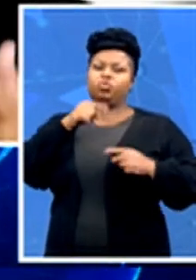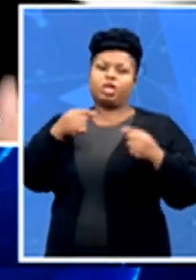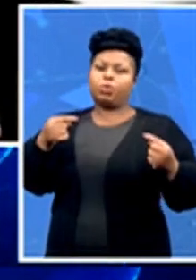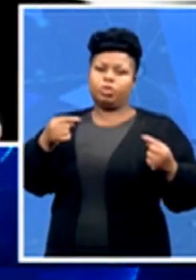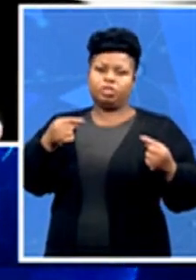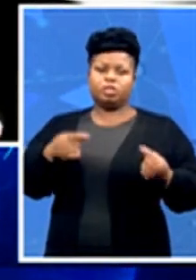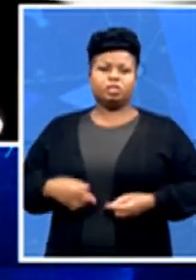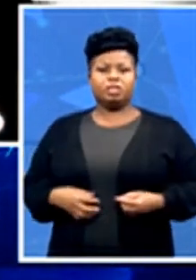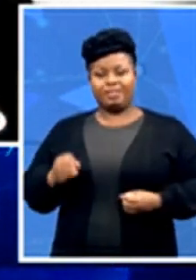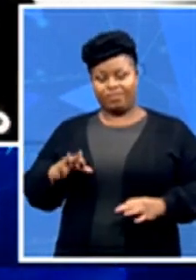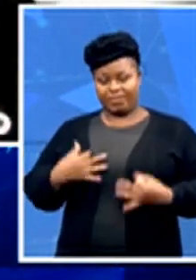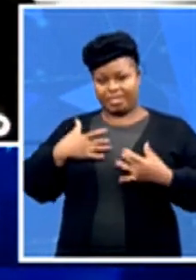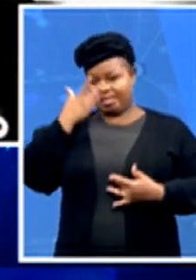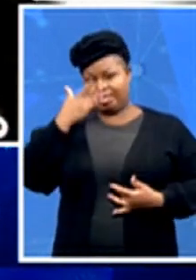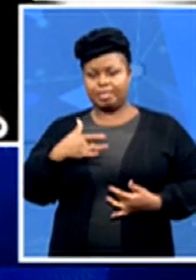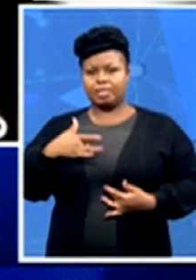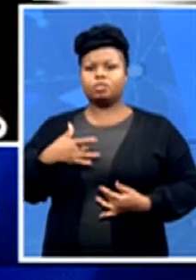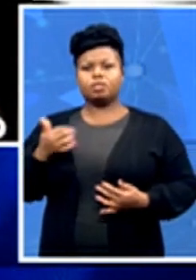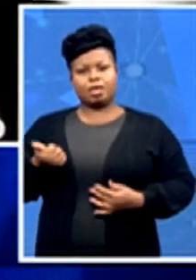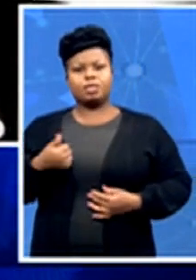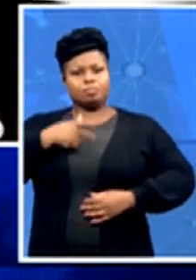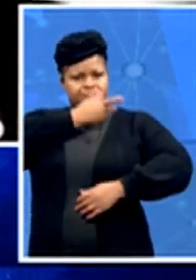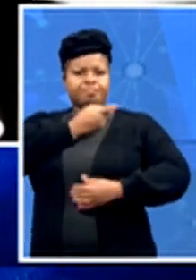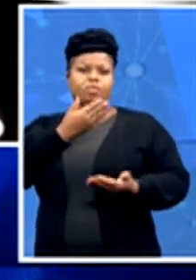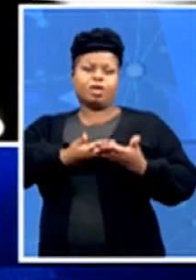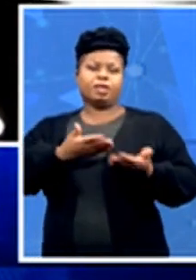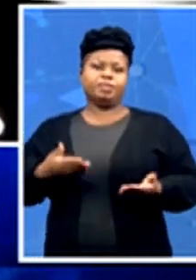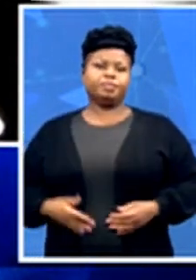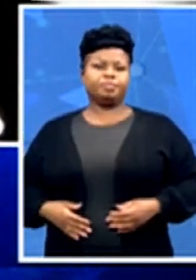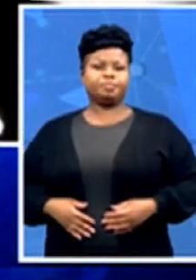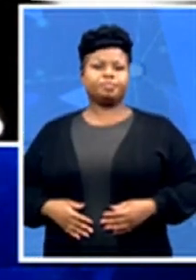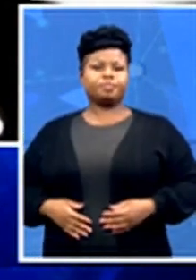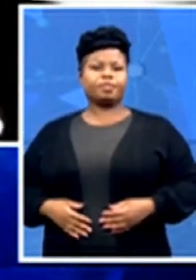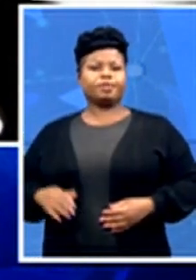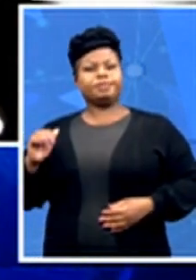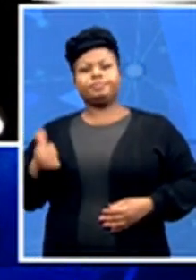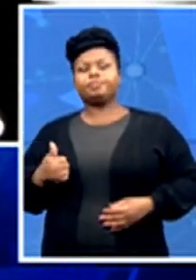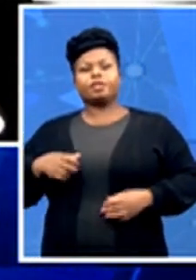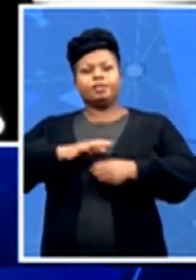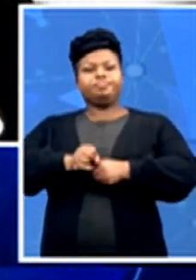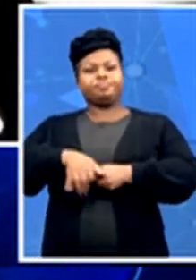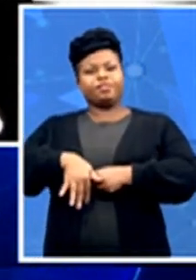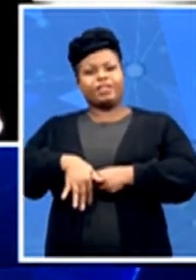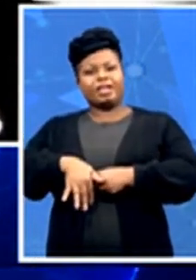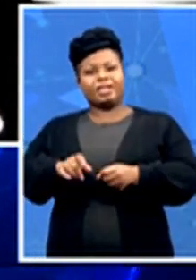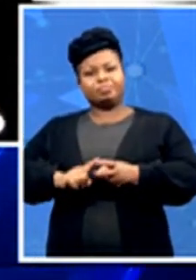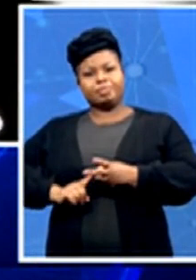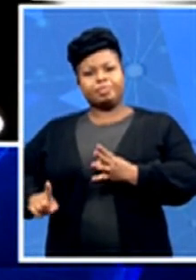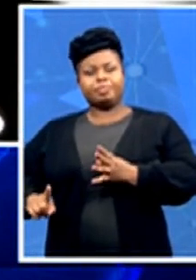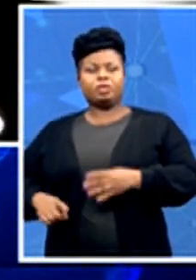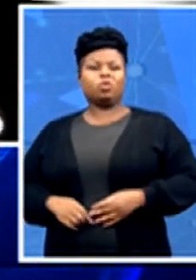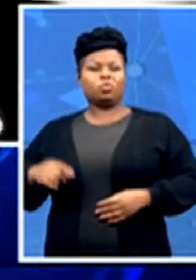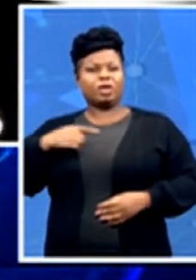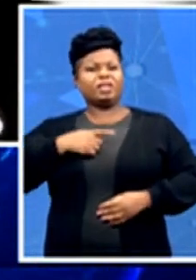view, you should take the vaccines. And all of the variants, the vaccines have remained effective